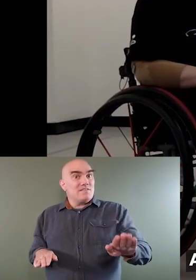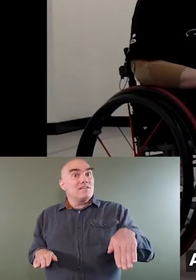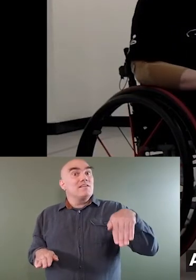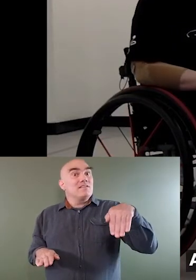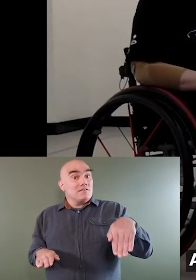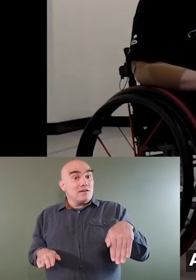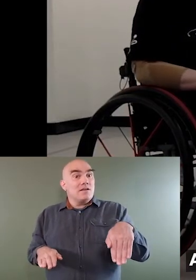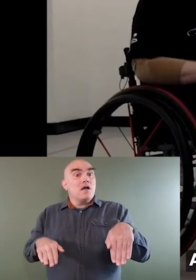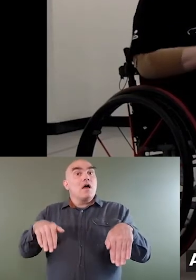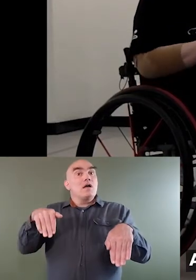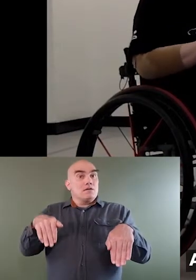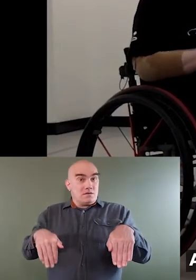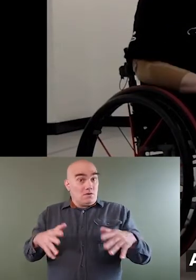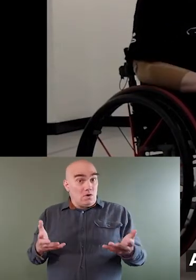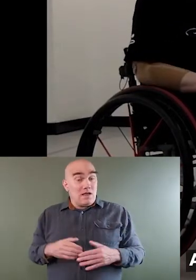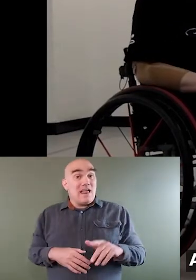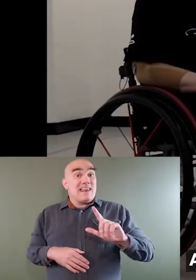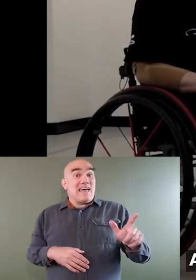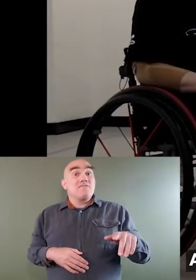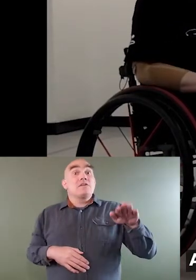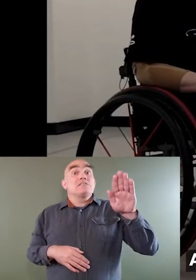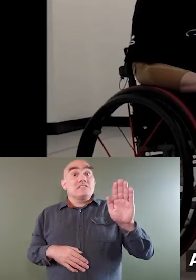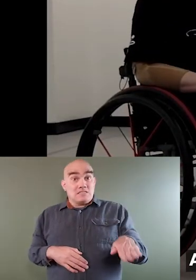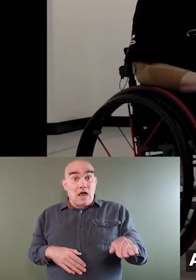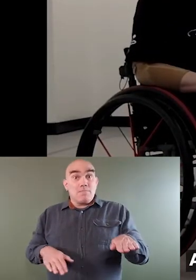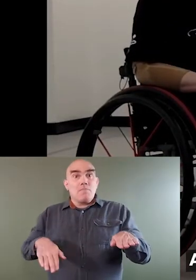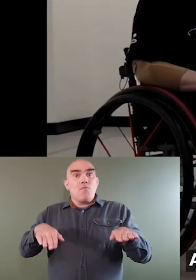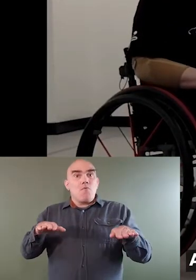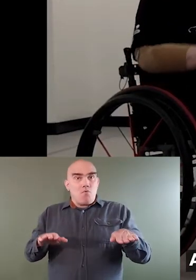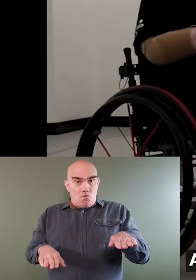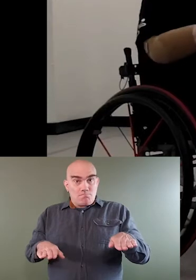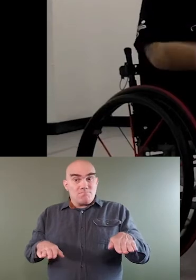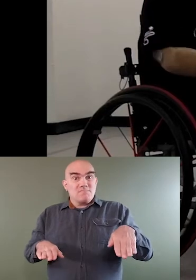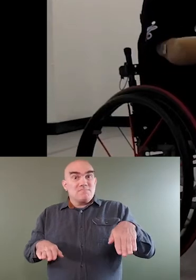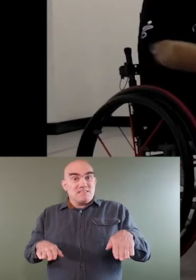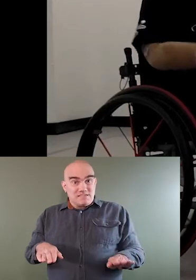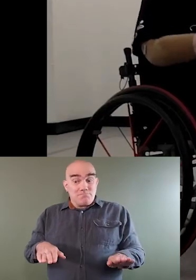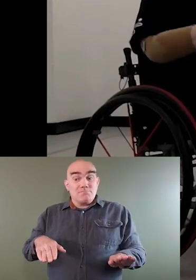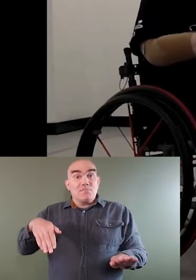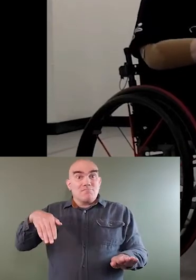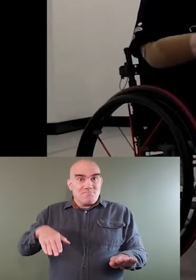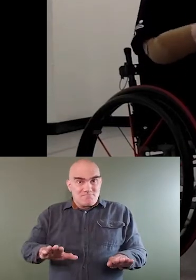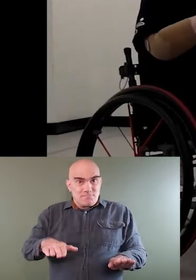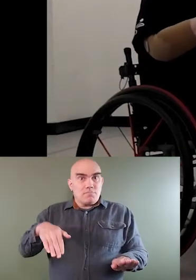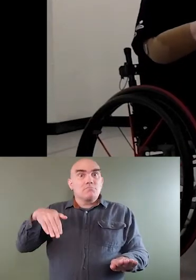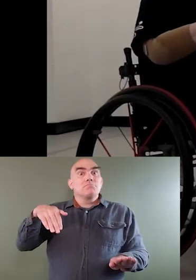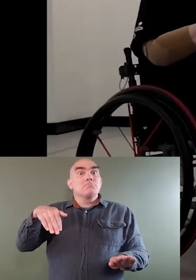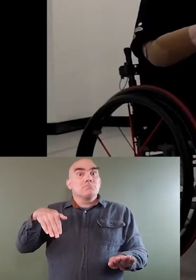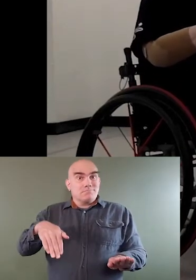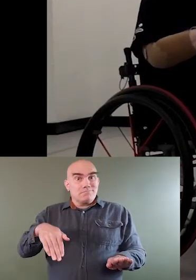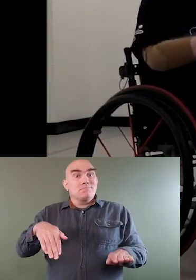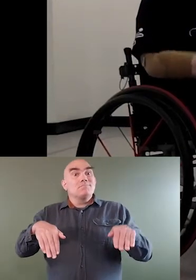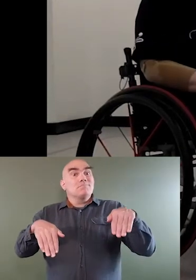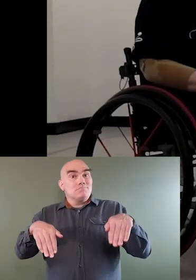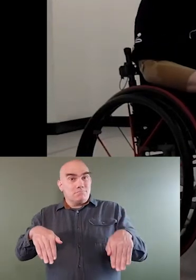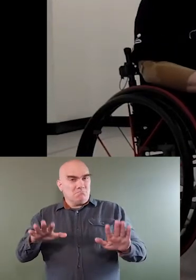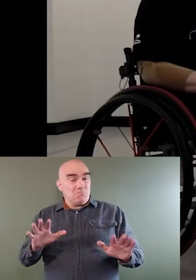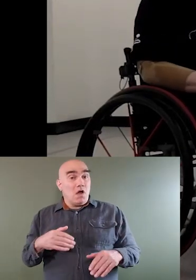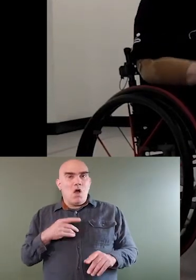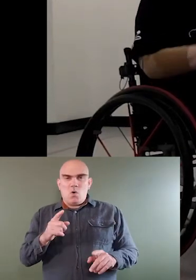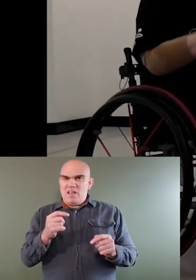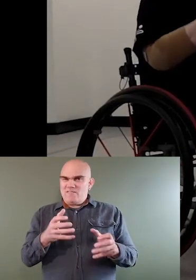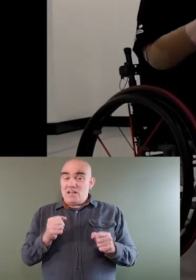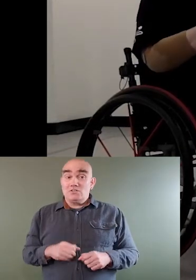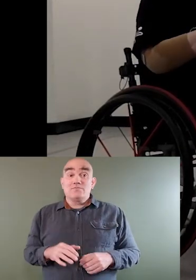side. Stomp, hop, step left, flap right, step left. I'll go a little